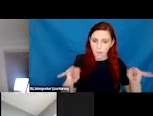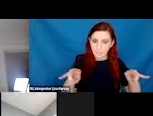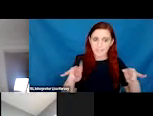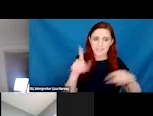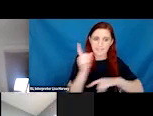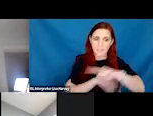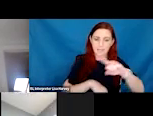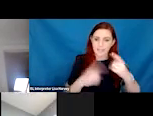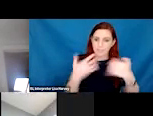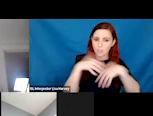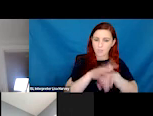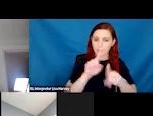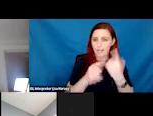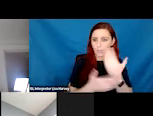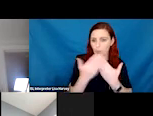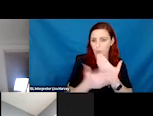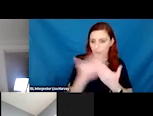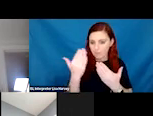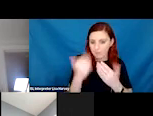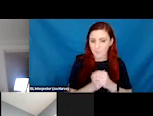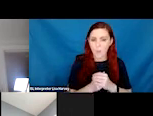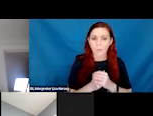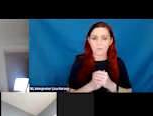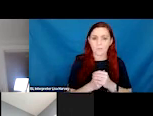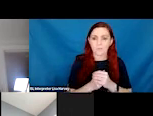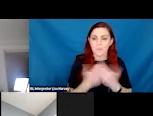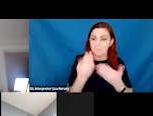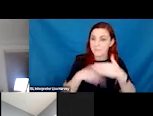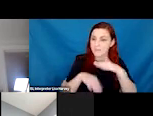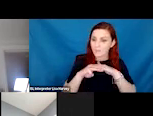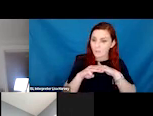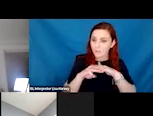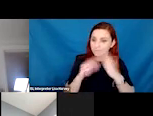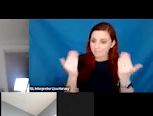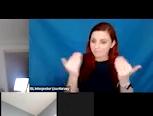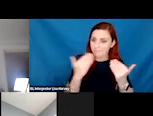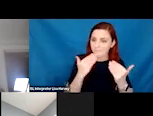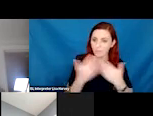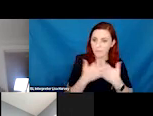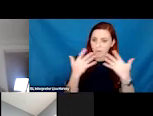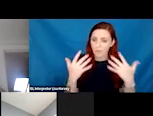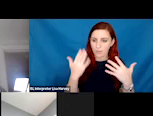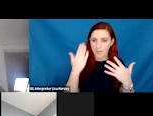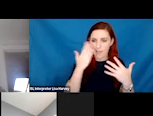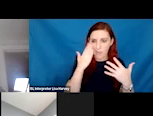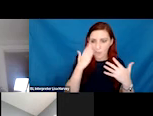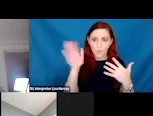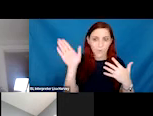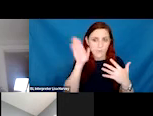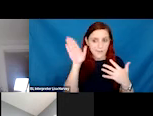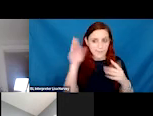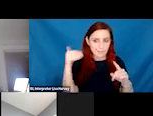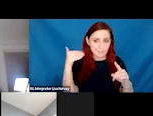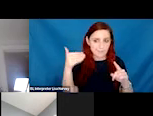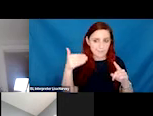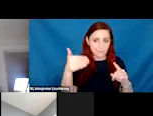Disability, Integration and Youth. So, Minister, thank you very much, and I know you've been listening to a